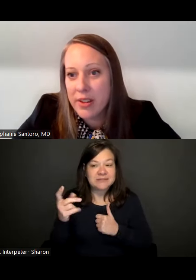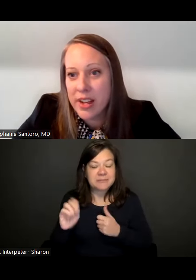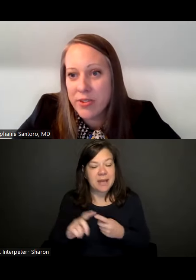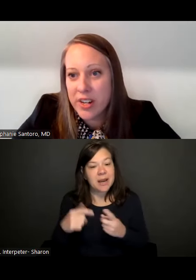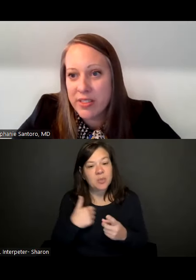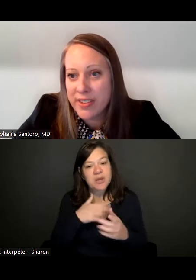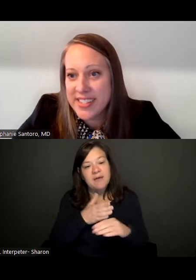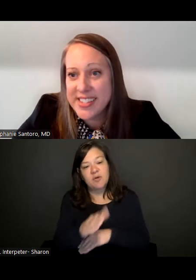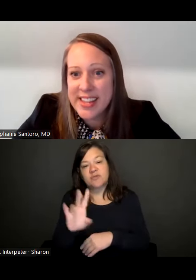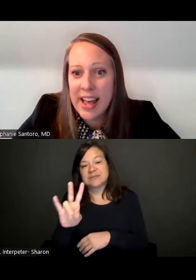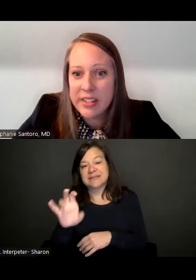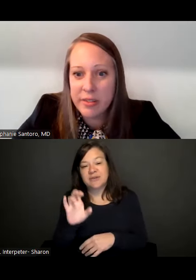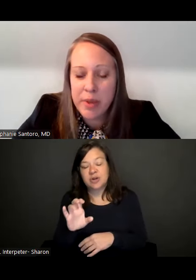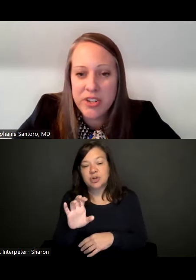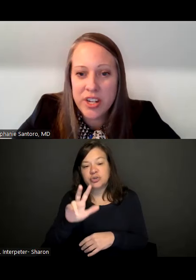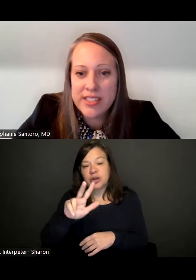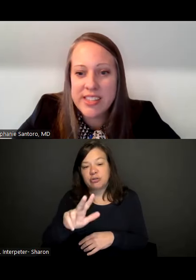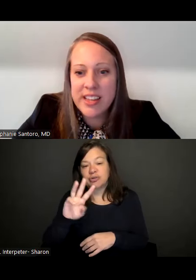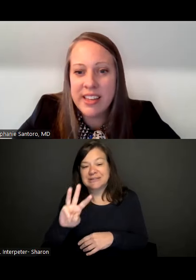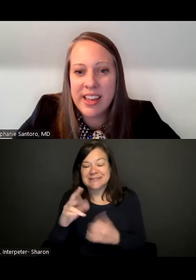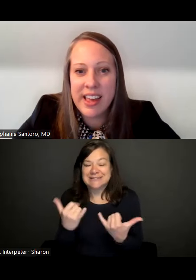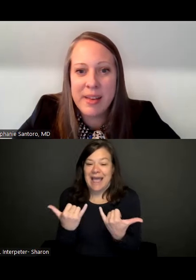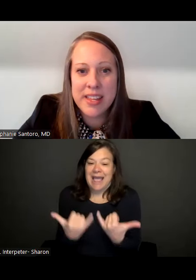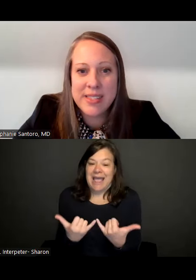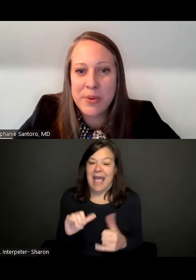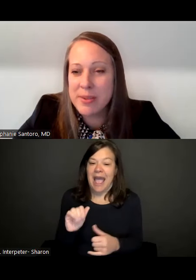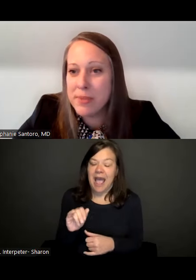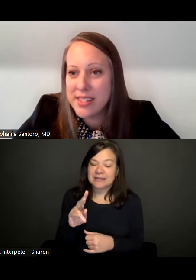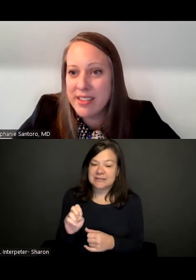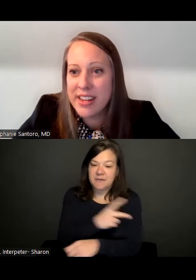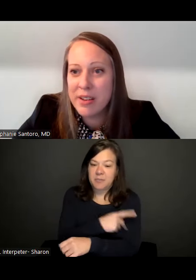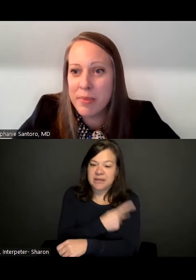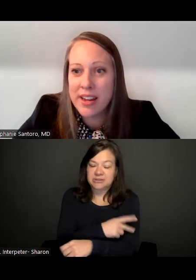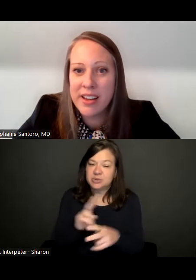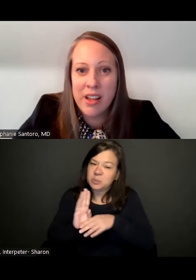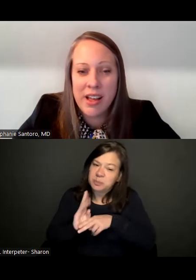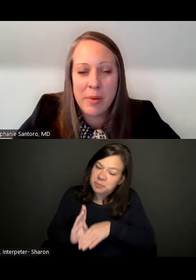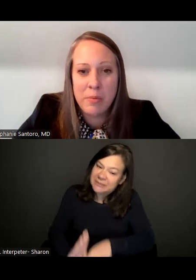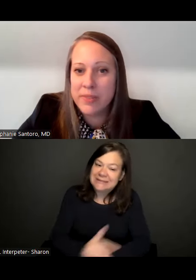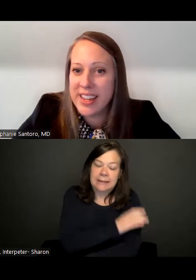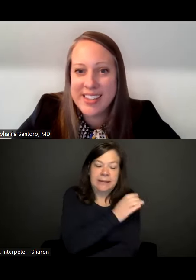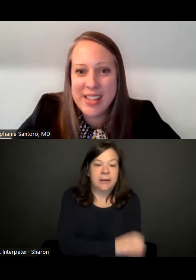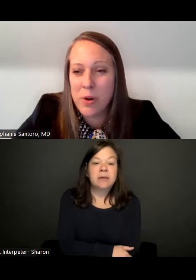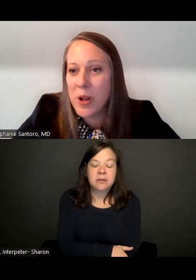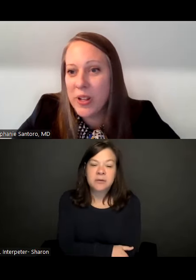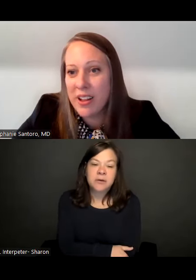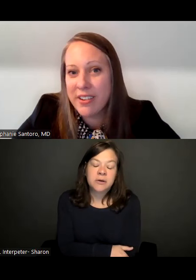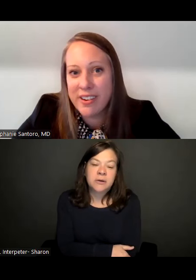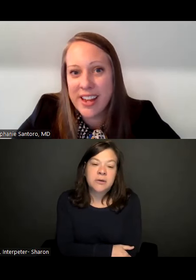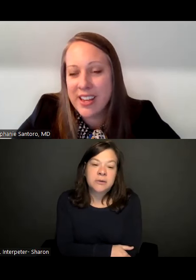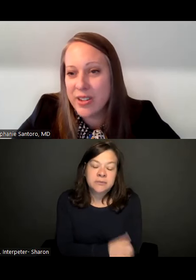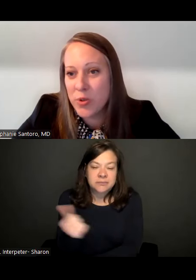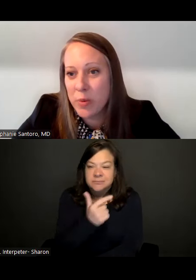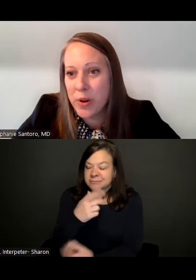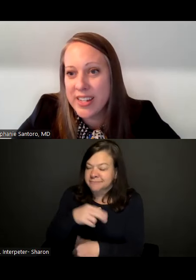have 736 active patients. And so it's a busy clinic, but like I said, we're all